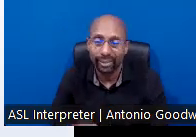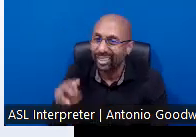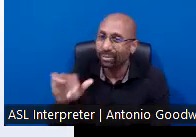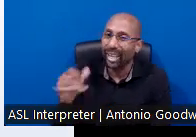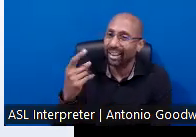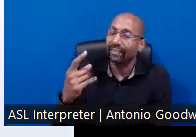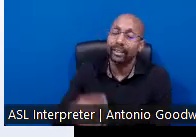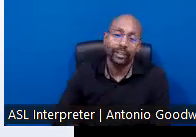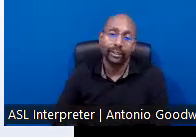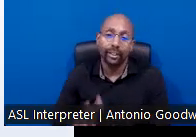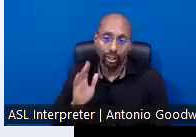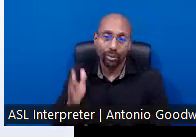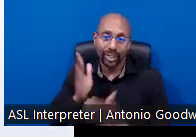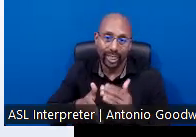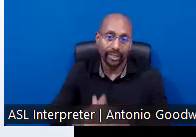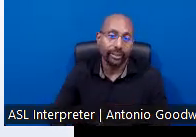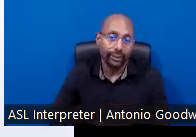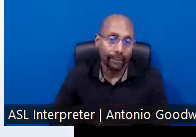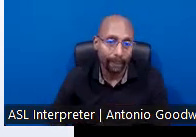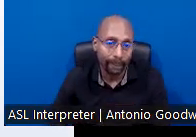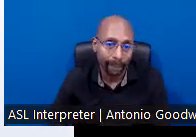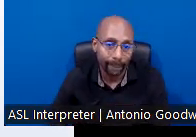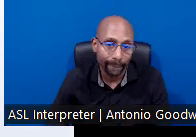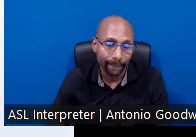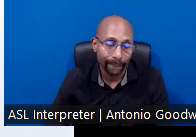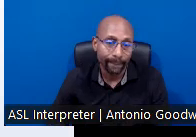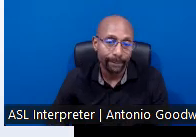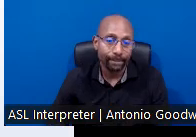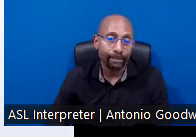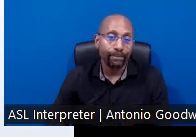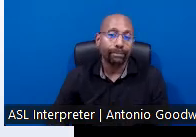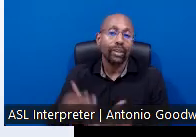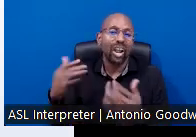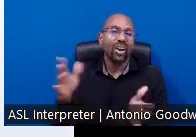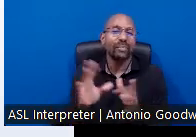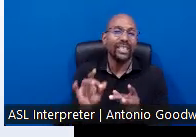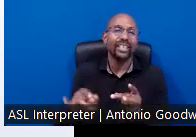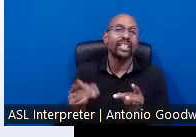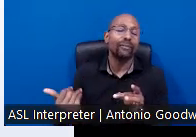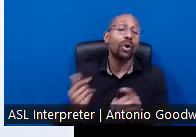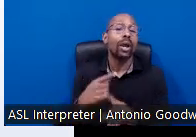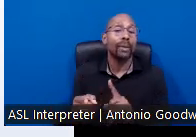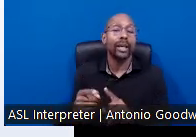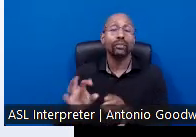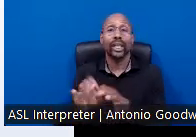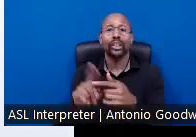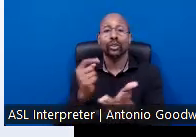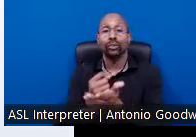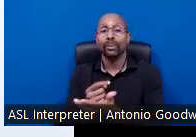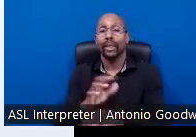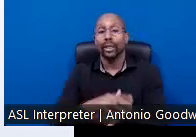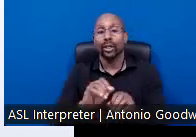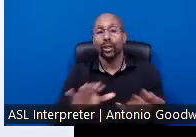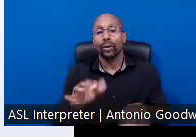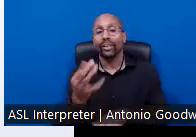All right, so we kind of touched upon this a couple slides ago, but around treatments, so COVID-19 treatments and the